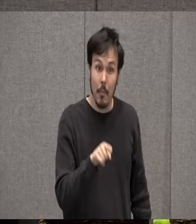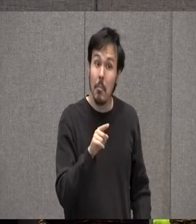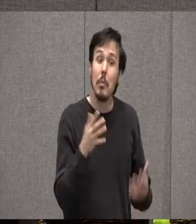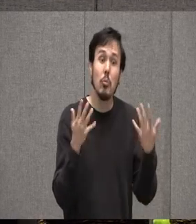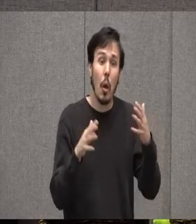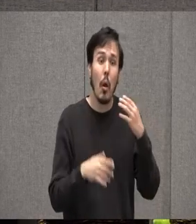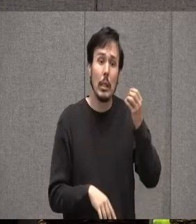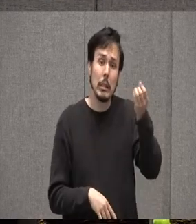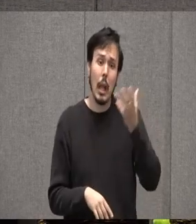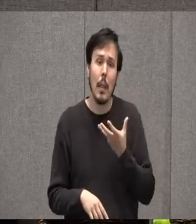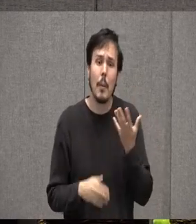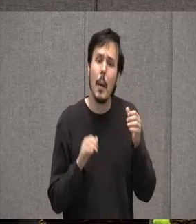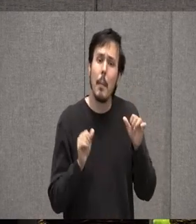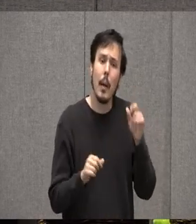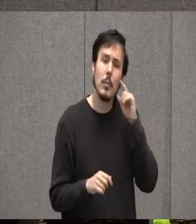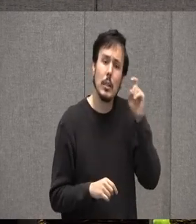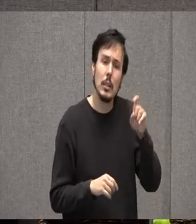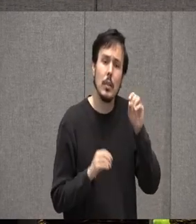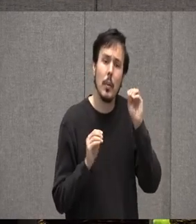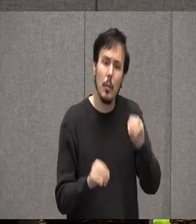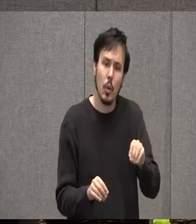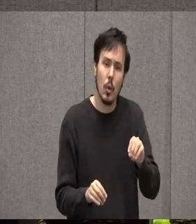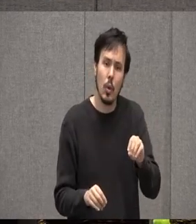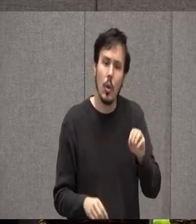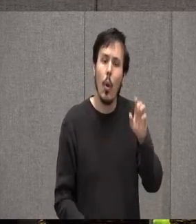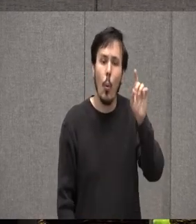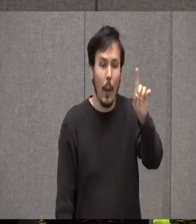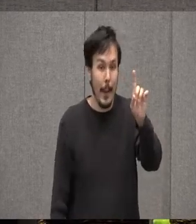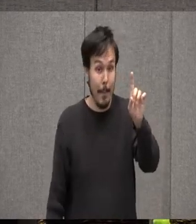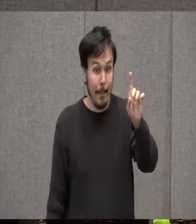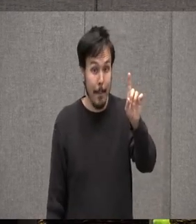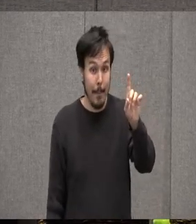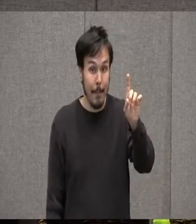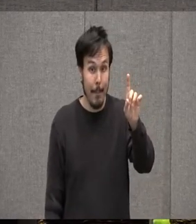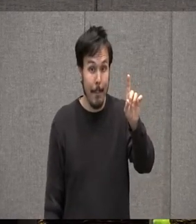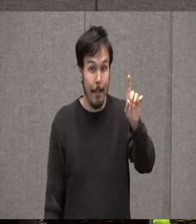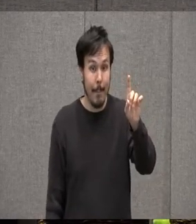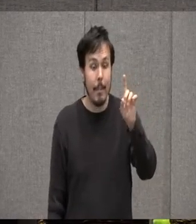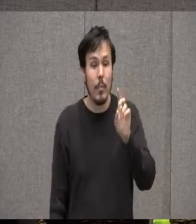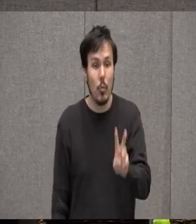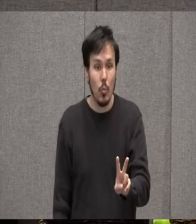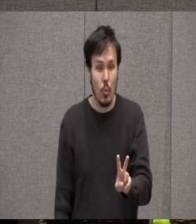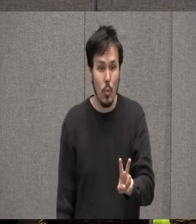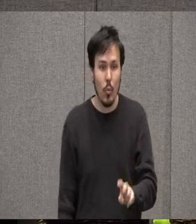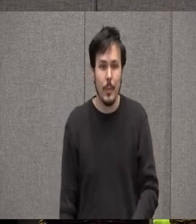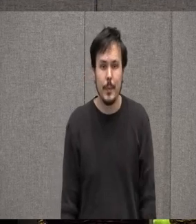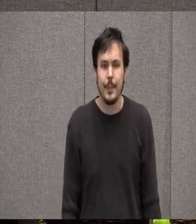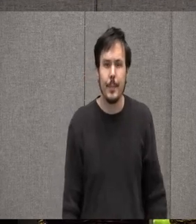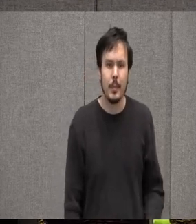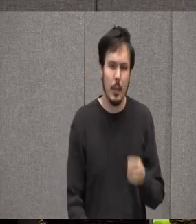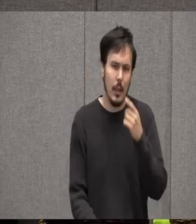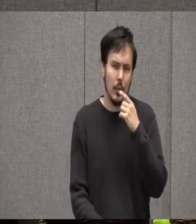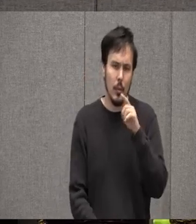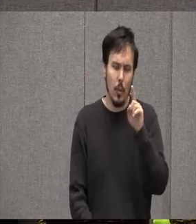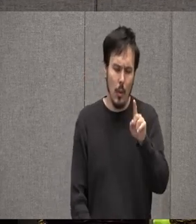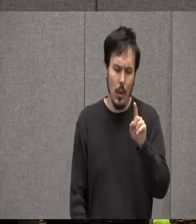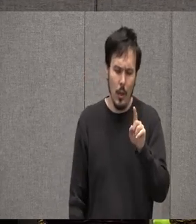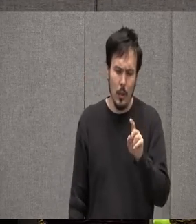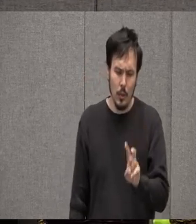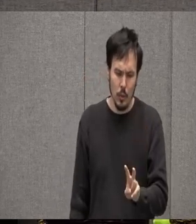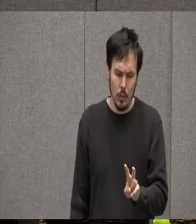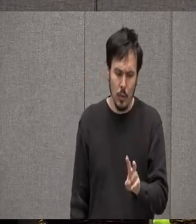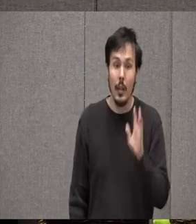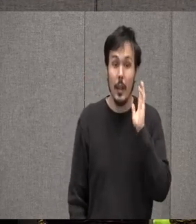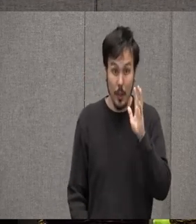me, I think maybe I need to put, I know this is gonna need a one, and this is gonna need a two, so one, two